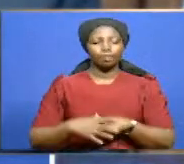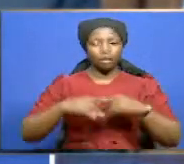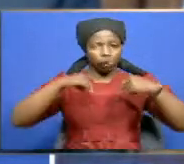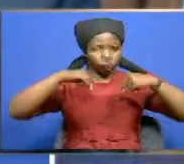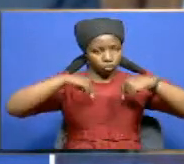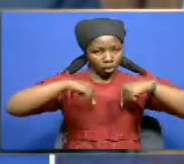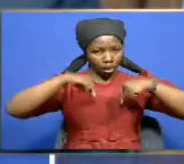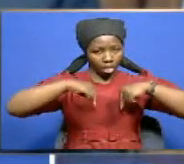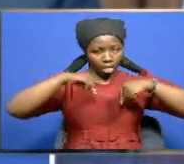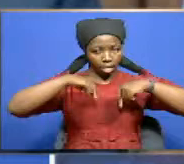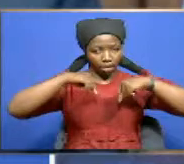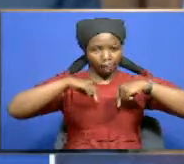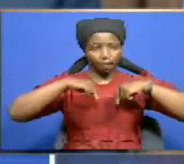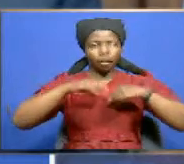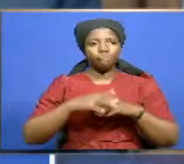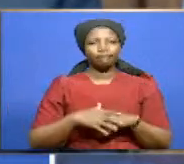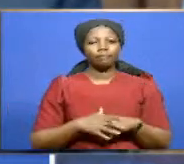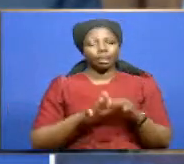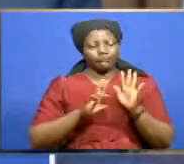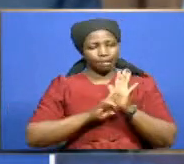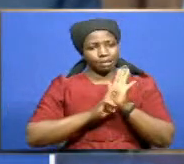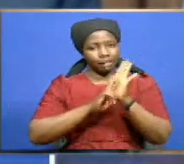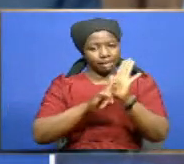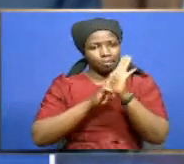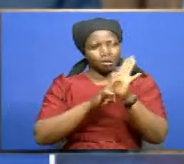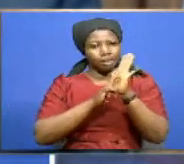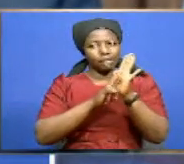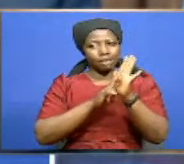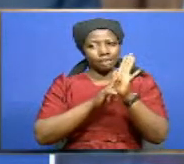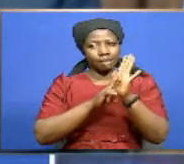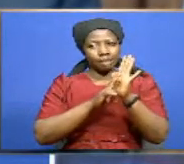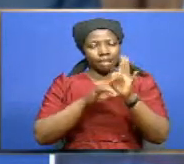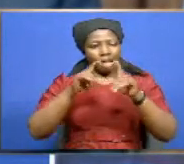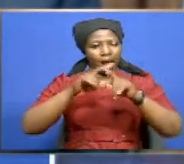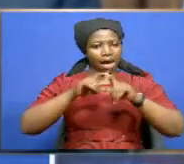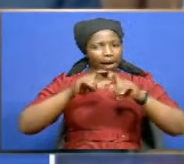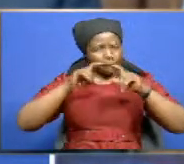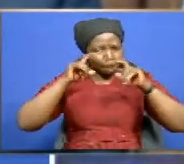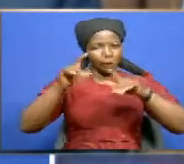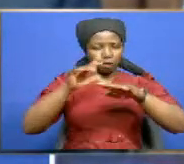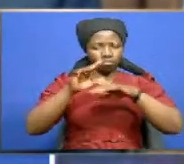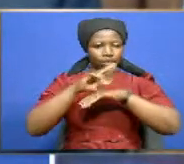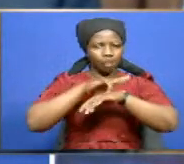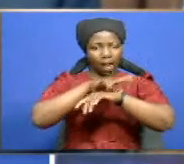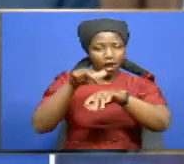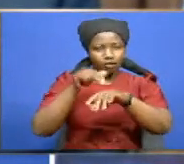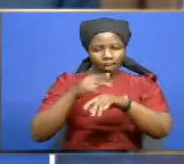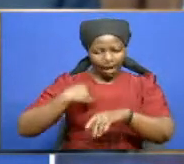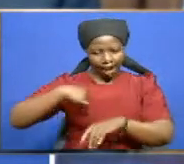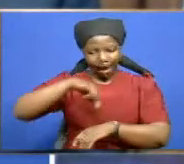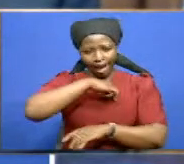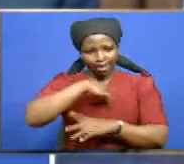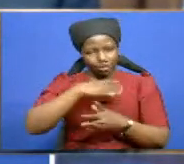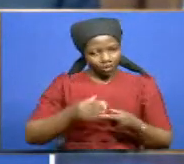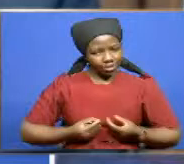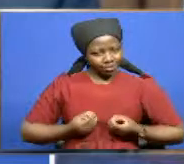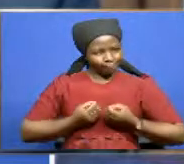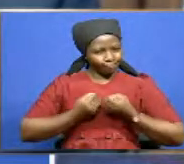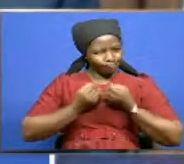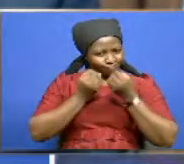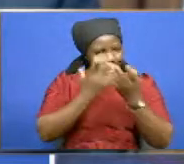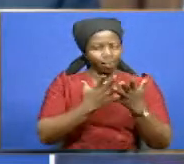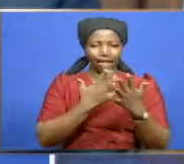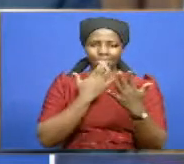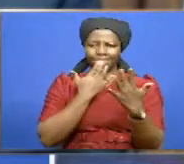Today, on behalf of a grateful nation, we convey our immense